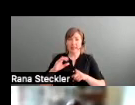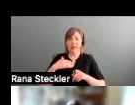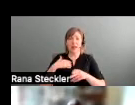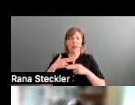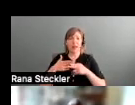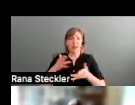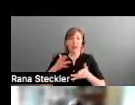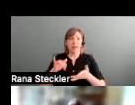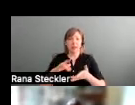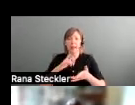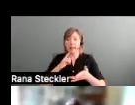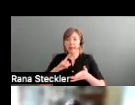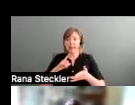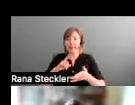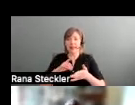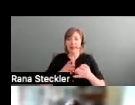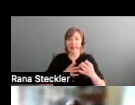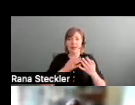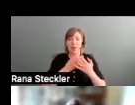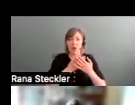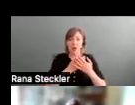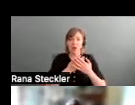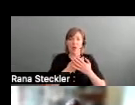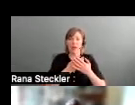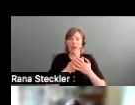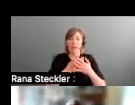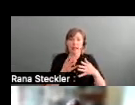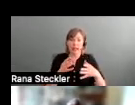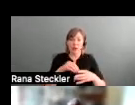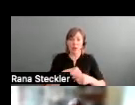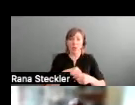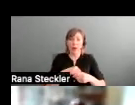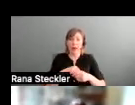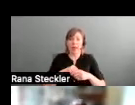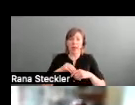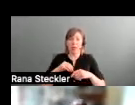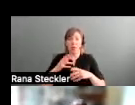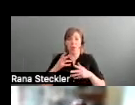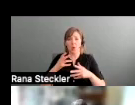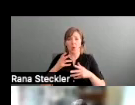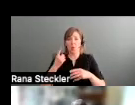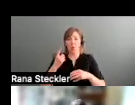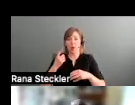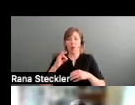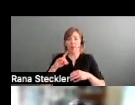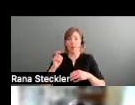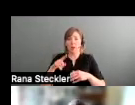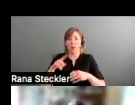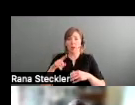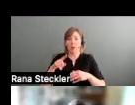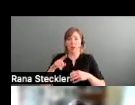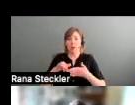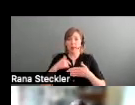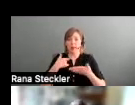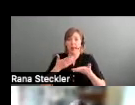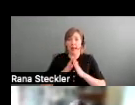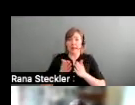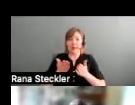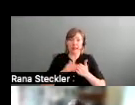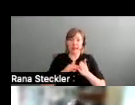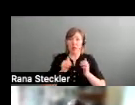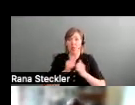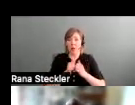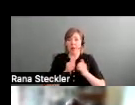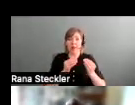by that is incarcerated and incorporated. So one of the questions, that I ask, again, with